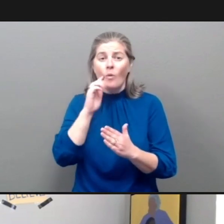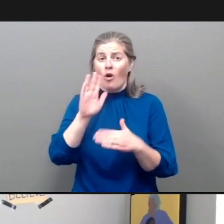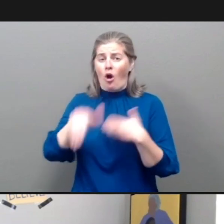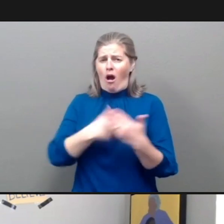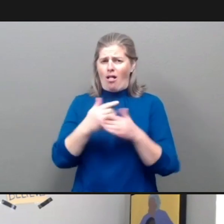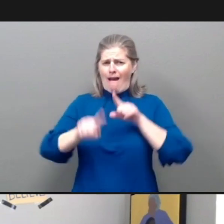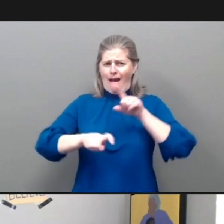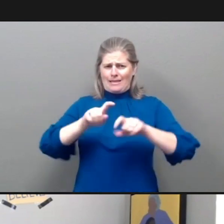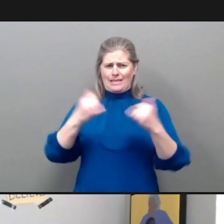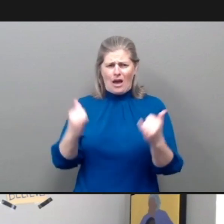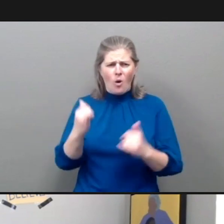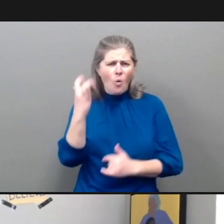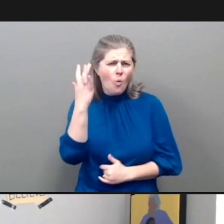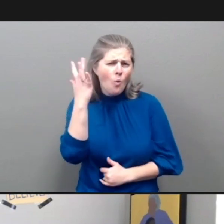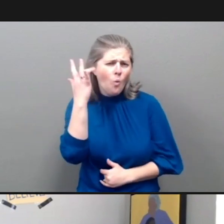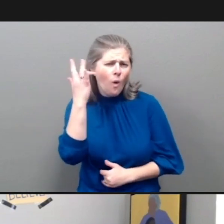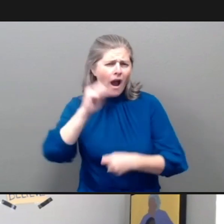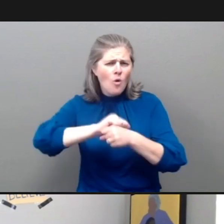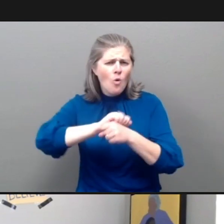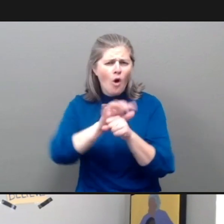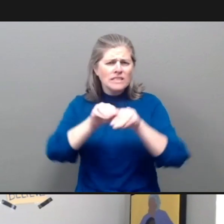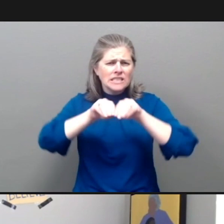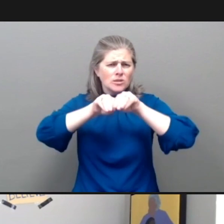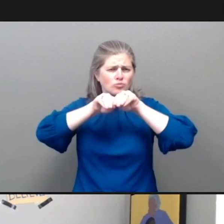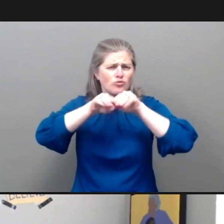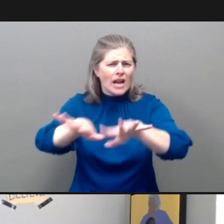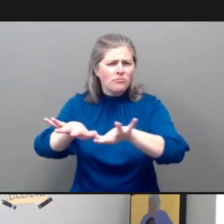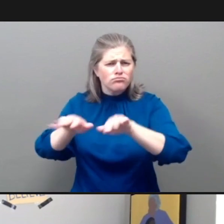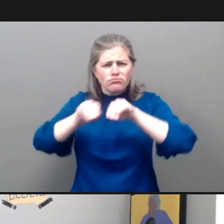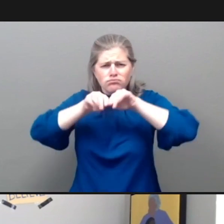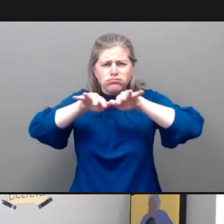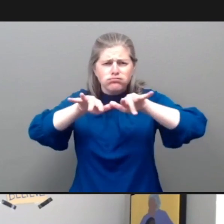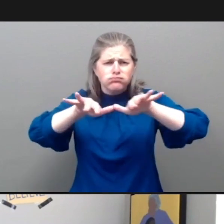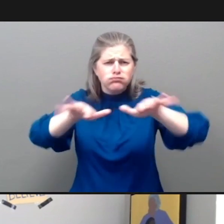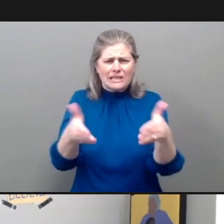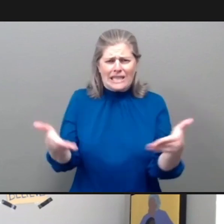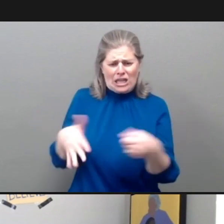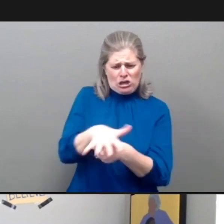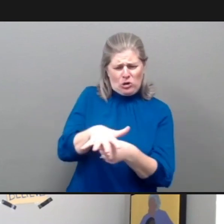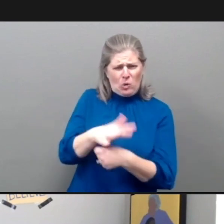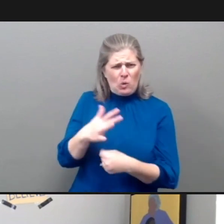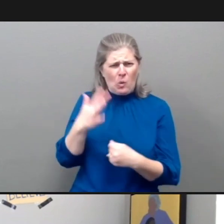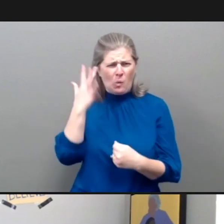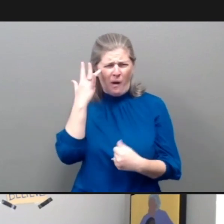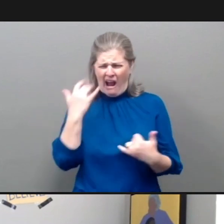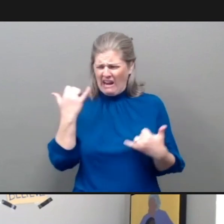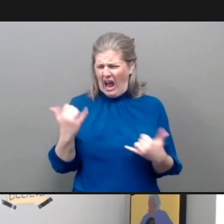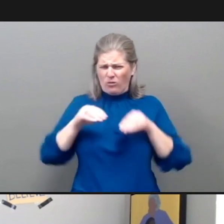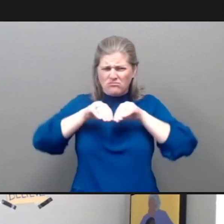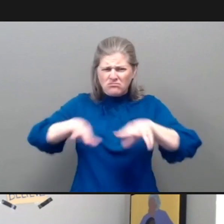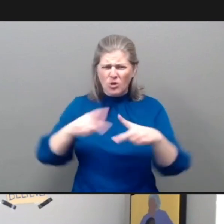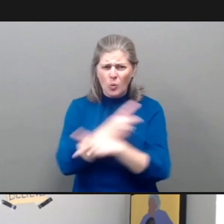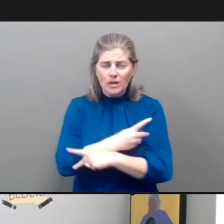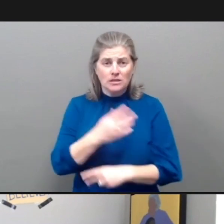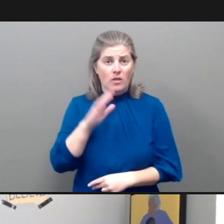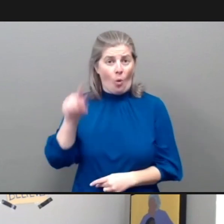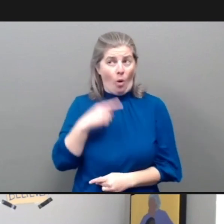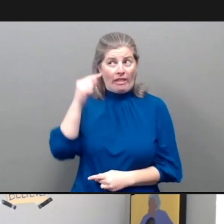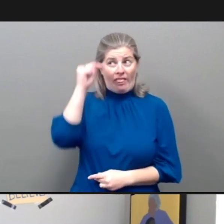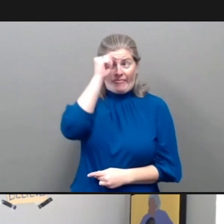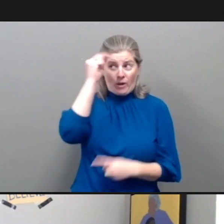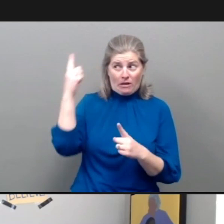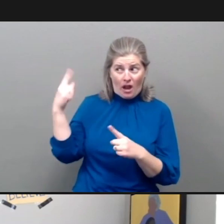now is, why is COVID spreading so rapidly here, and why now? The only theory I've heard